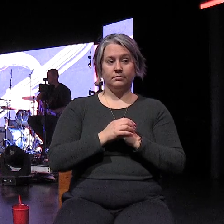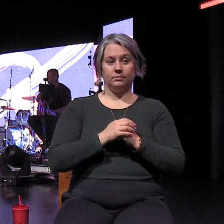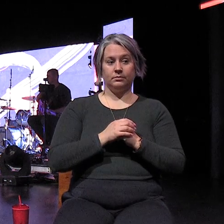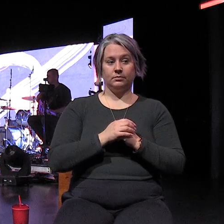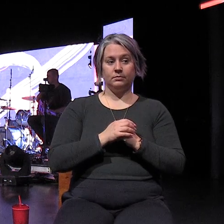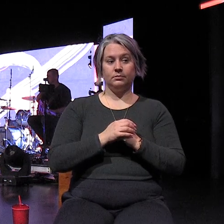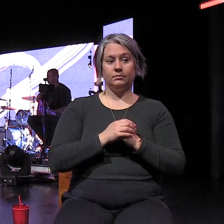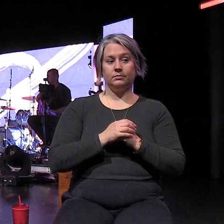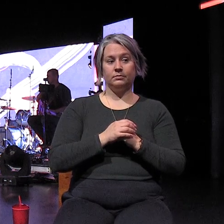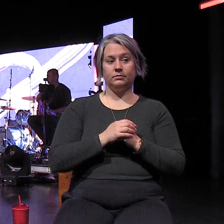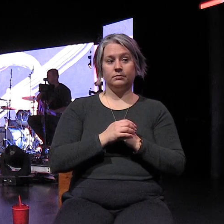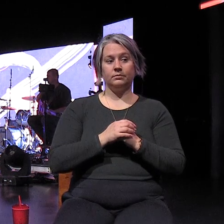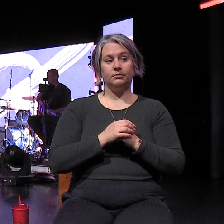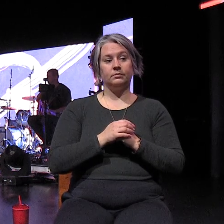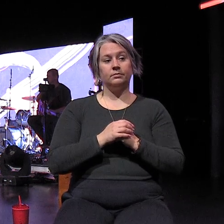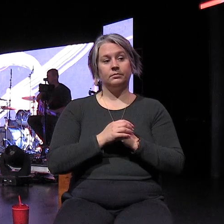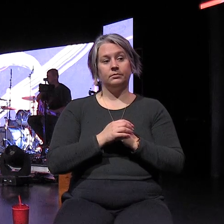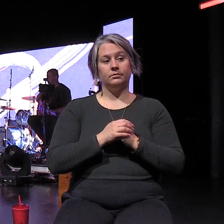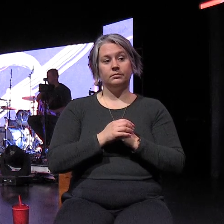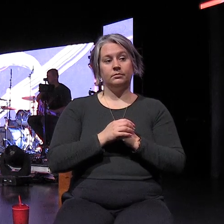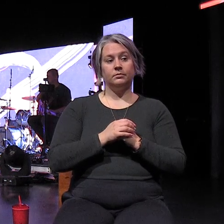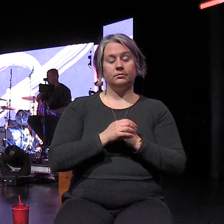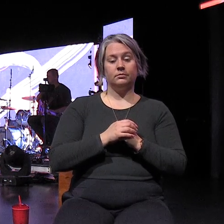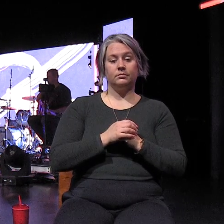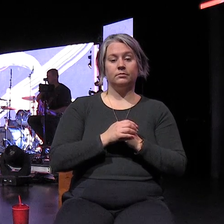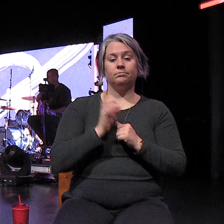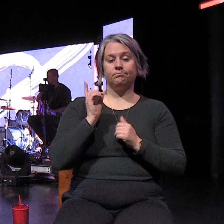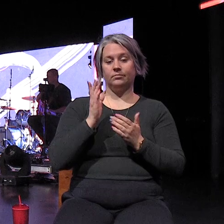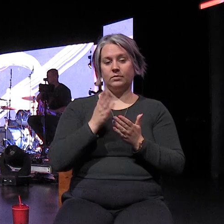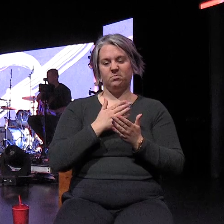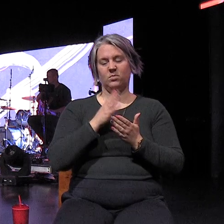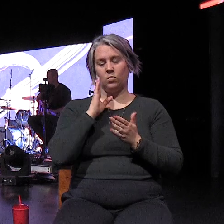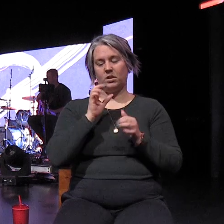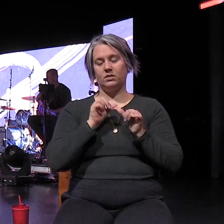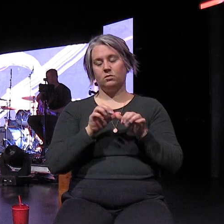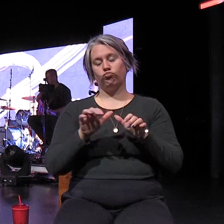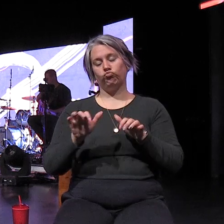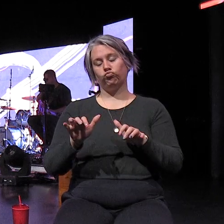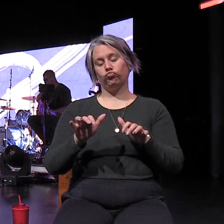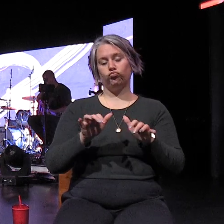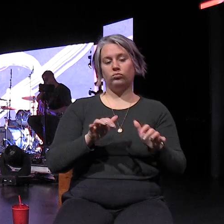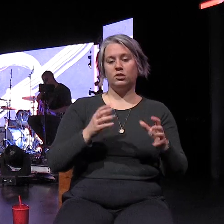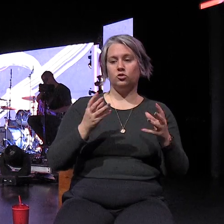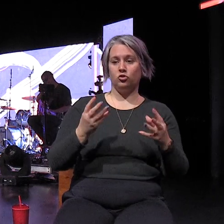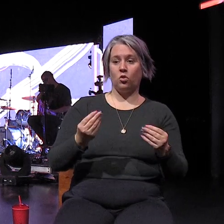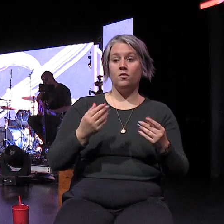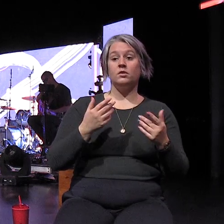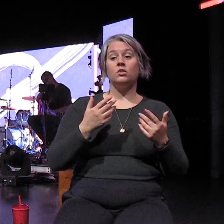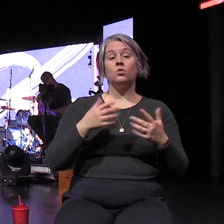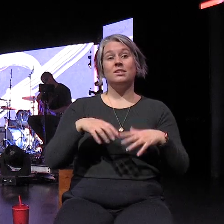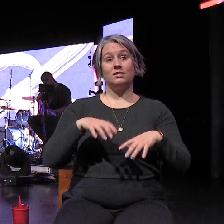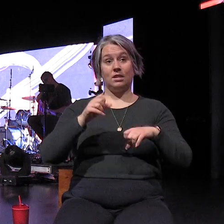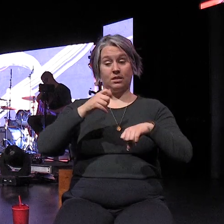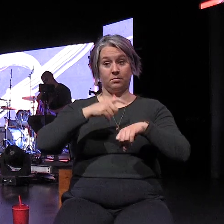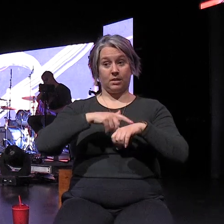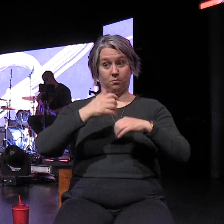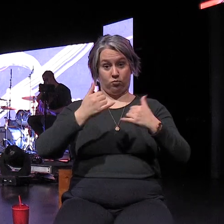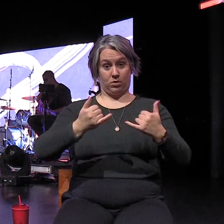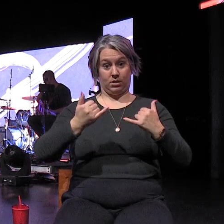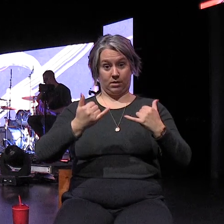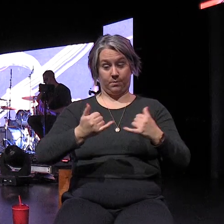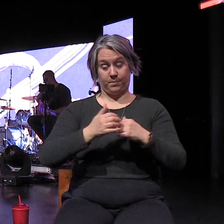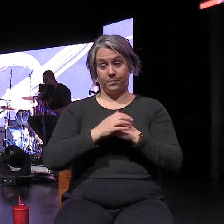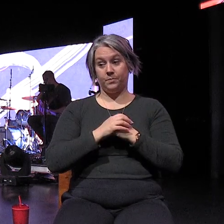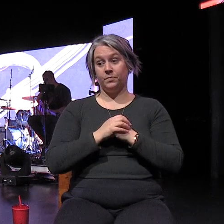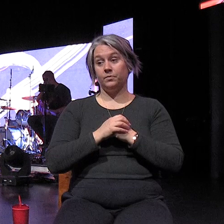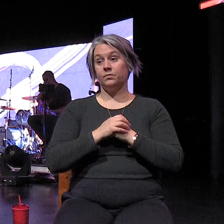day. So the band's just going to continue to play softly, and I just want to encourage you to take some time right now. And